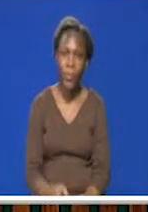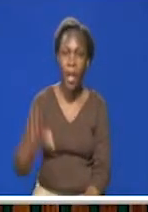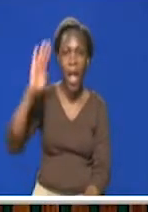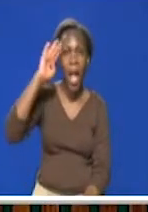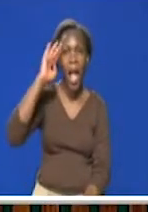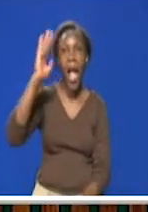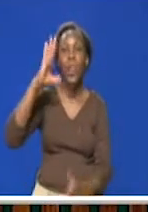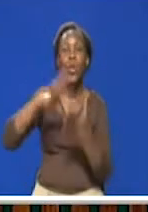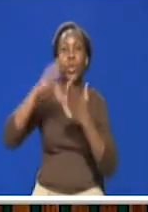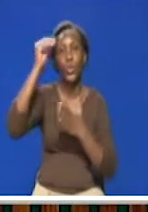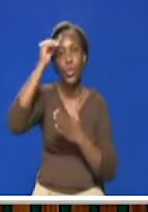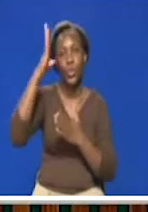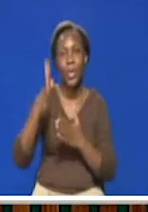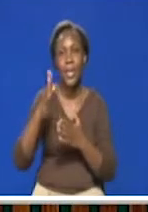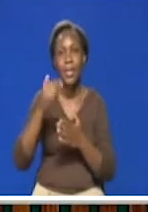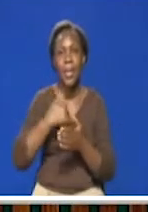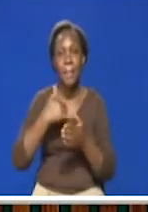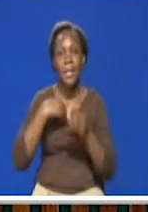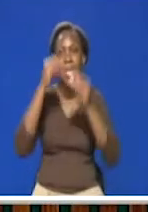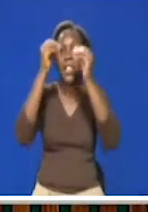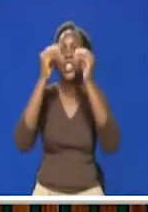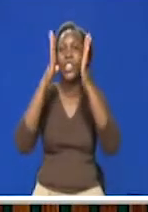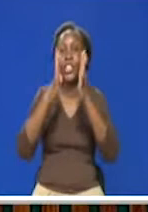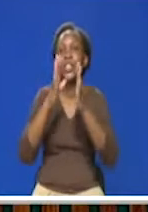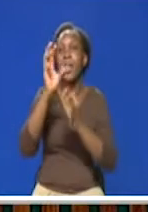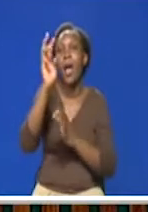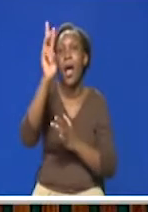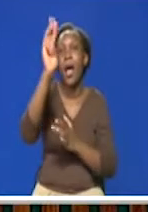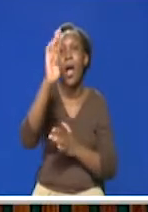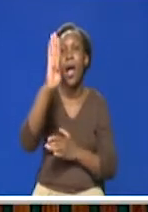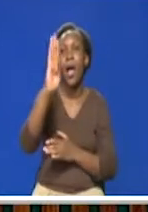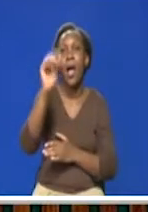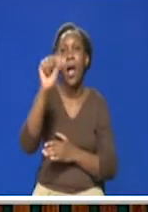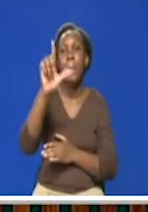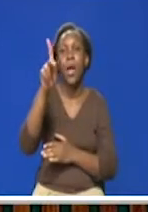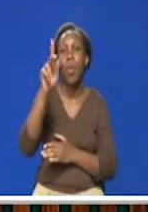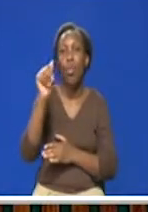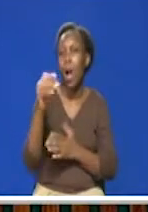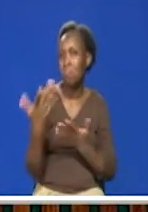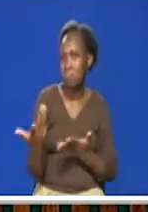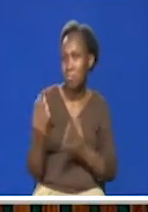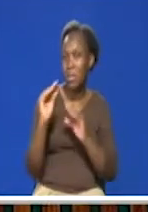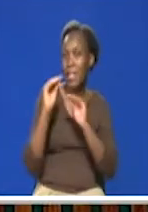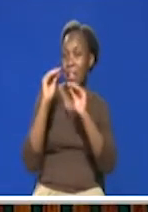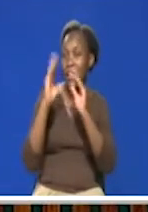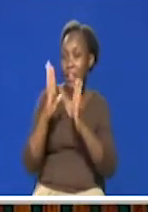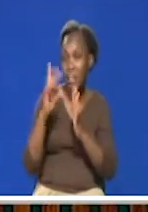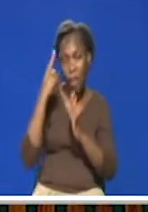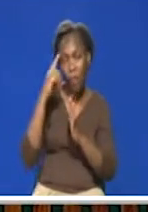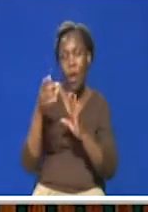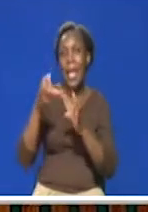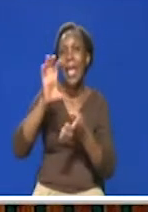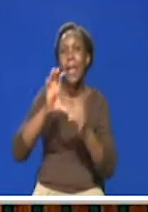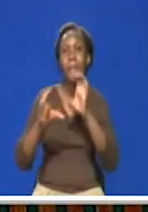Hello, student. I am teacher 3 years Baluka, and today I'm teaching chemistry form